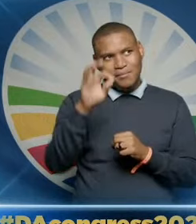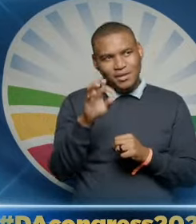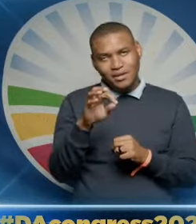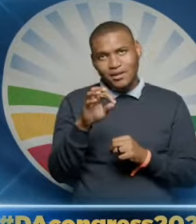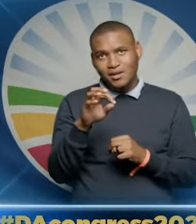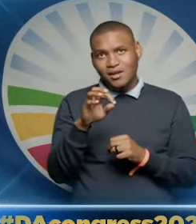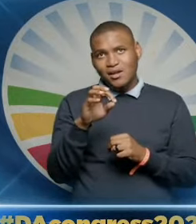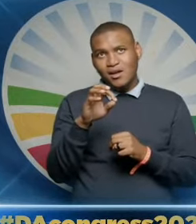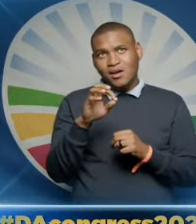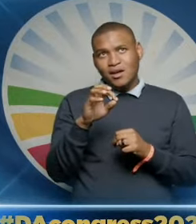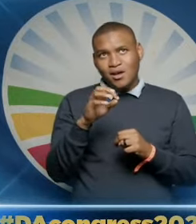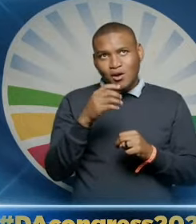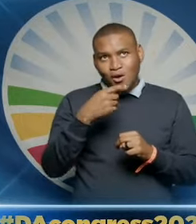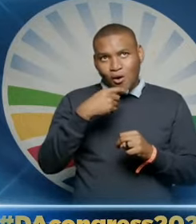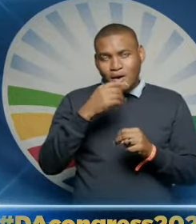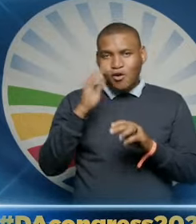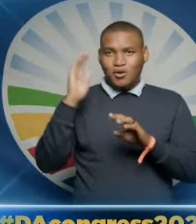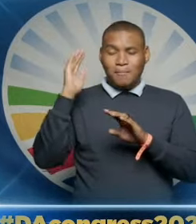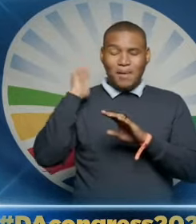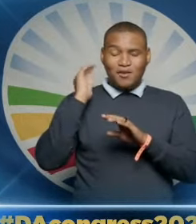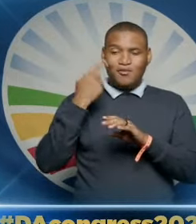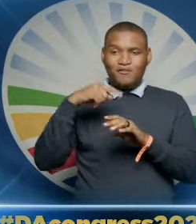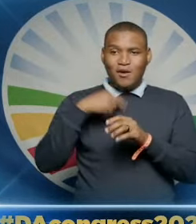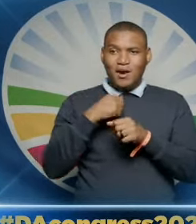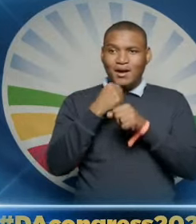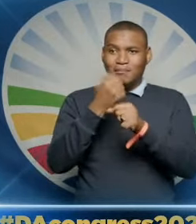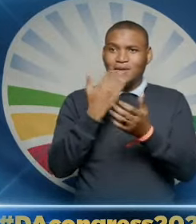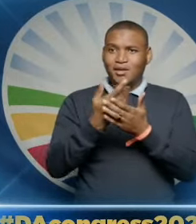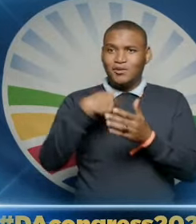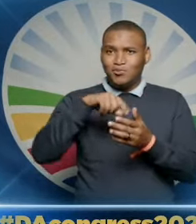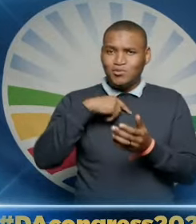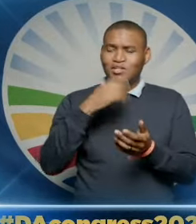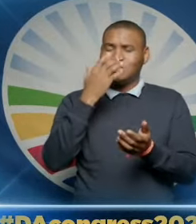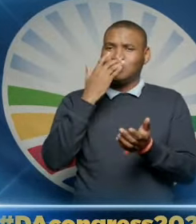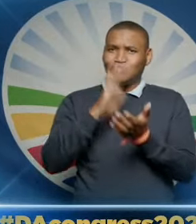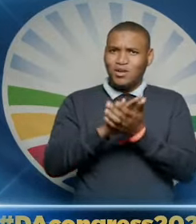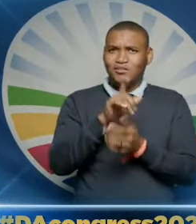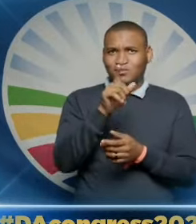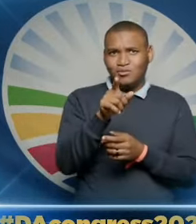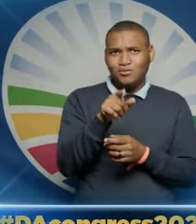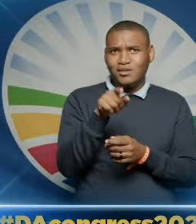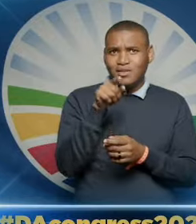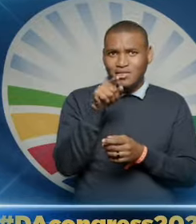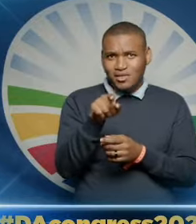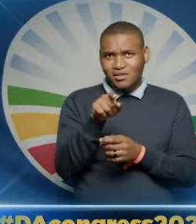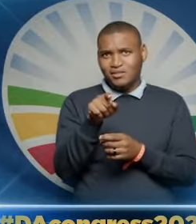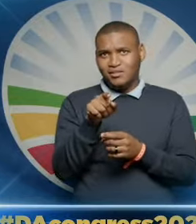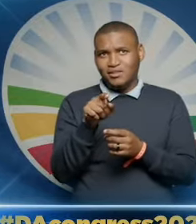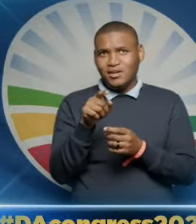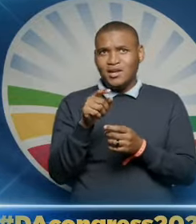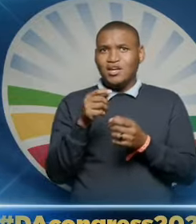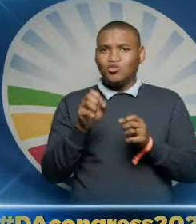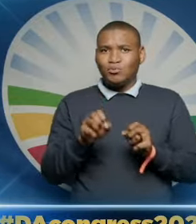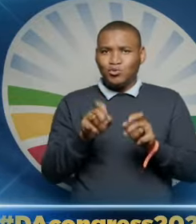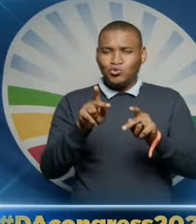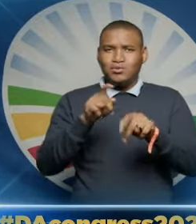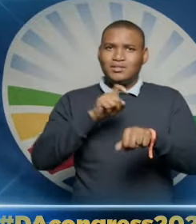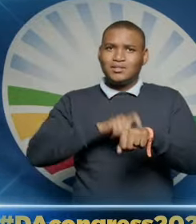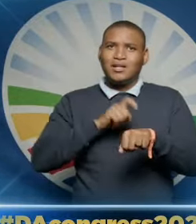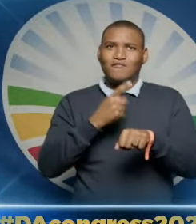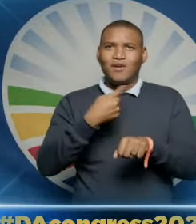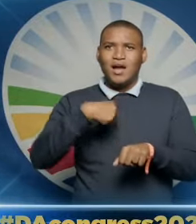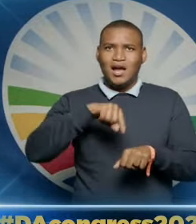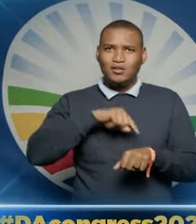Everywhere I've been to campaign, people ask us, can we trust you? This Congress is an opportune moment for us to